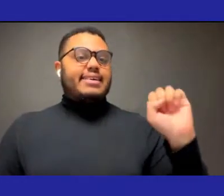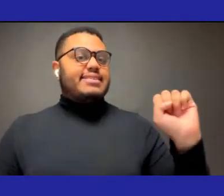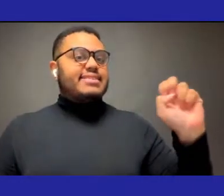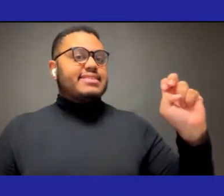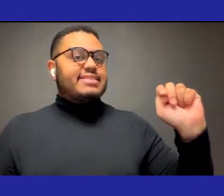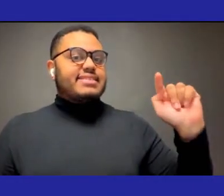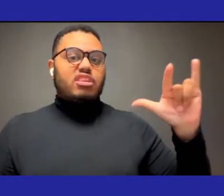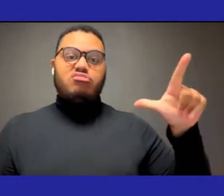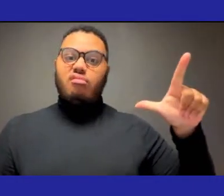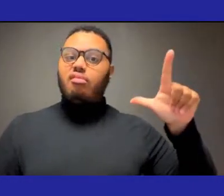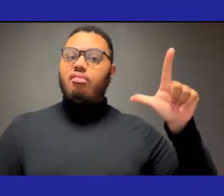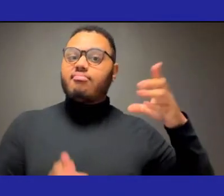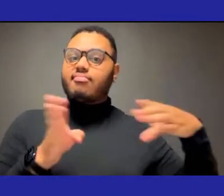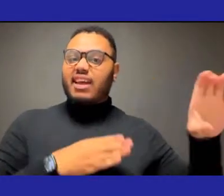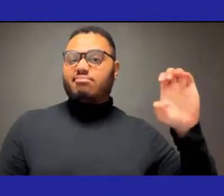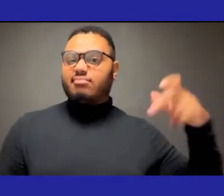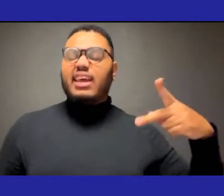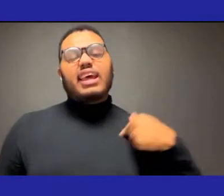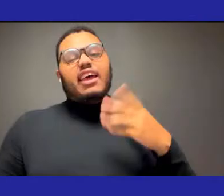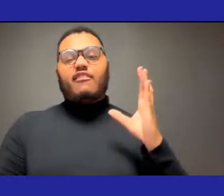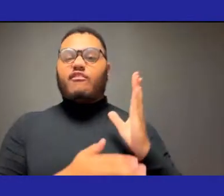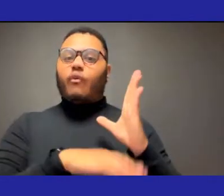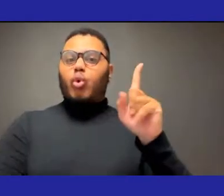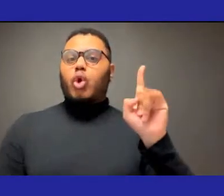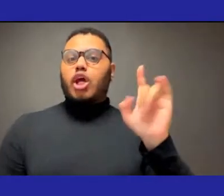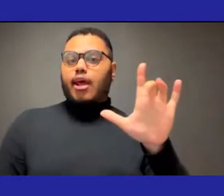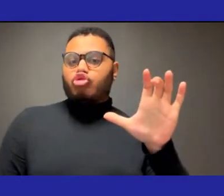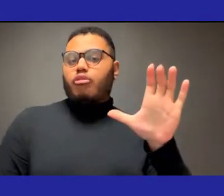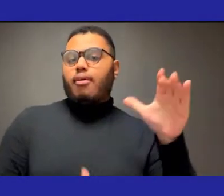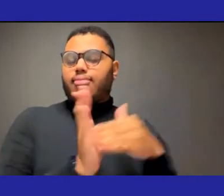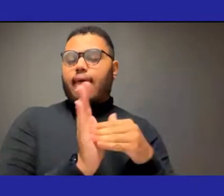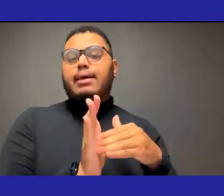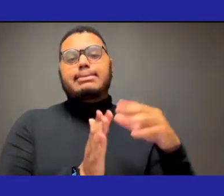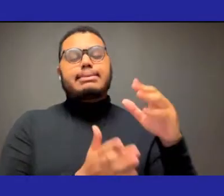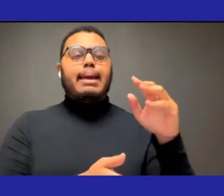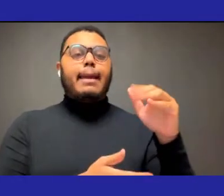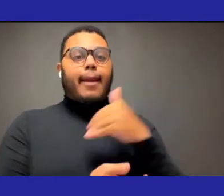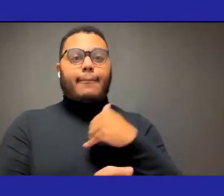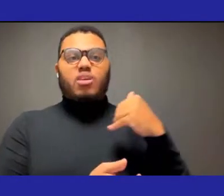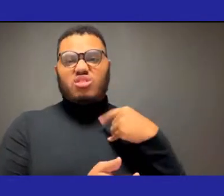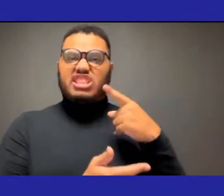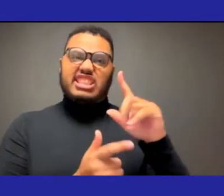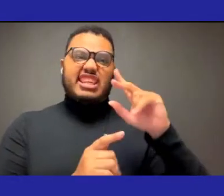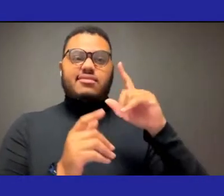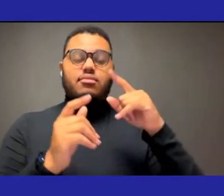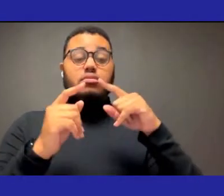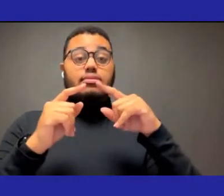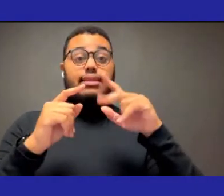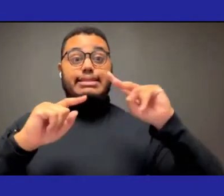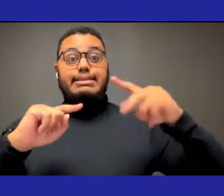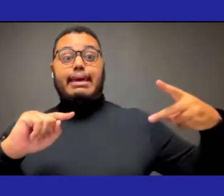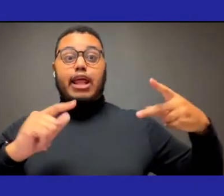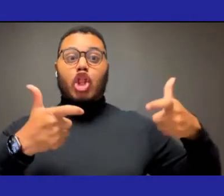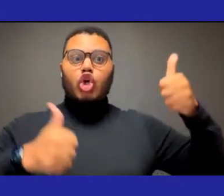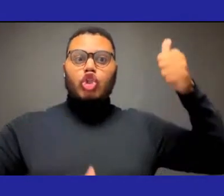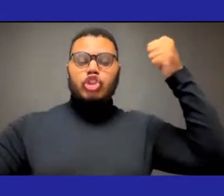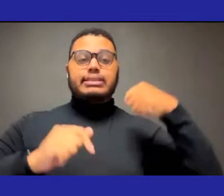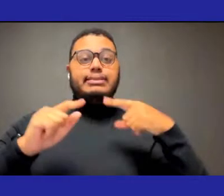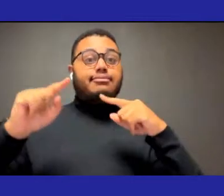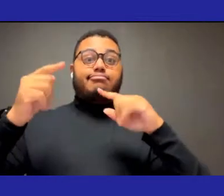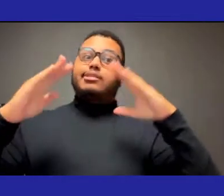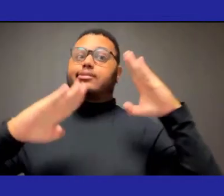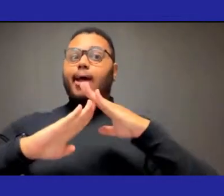in this plan offering. It's the second largest plan to Medicaid. There are 5 aspects of the Essential